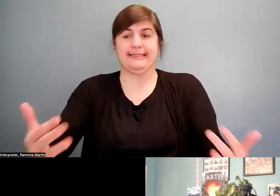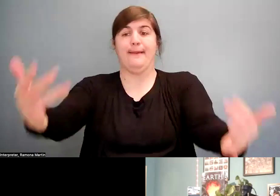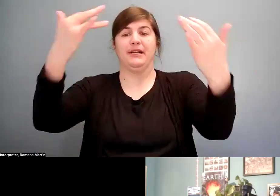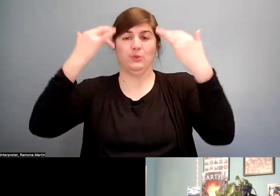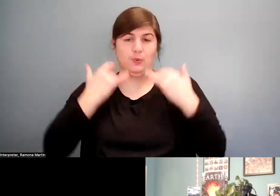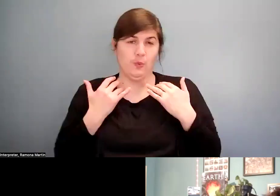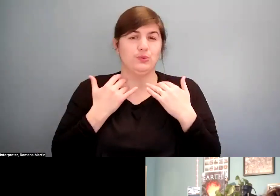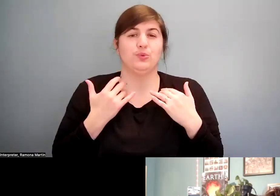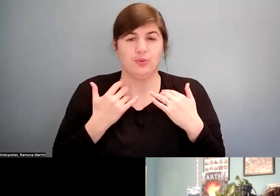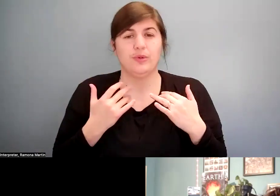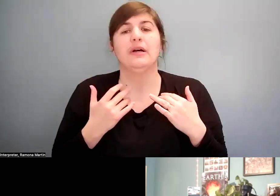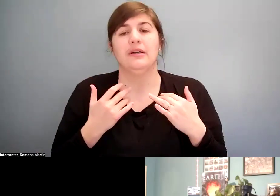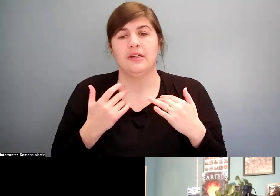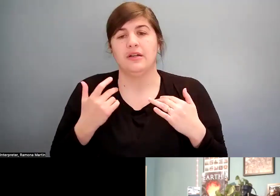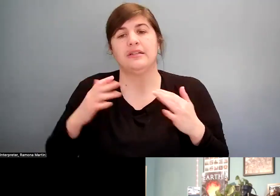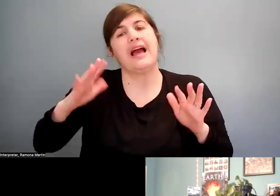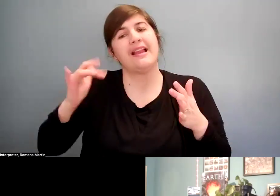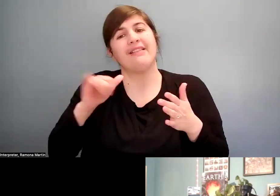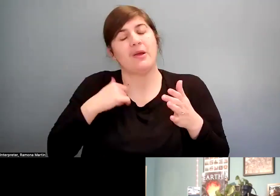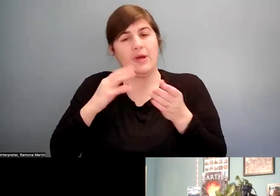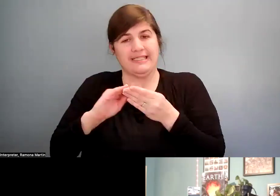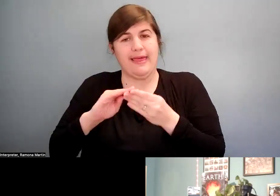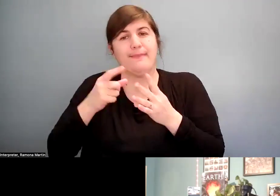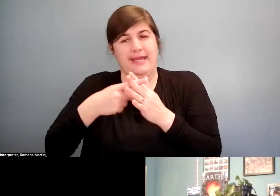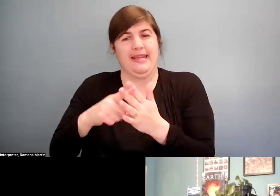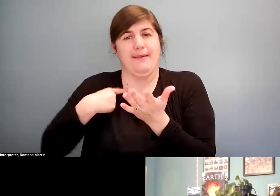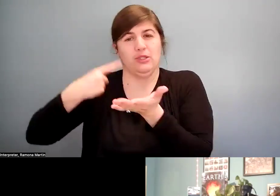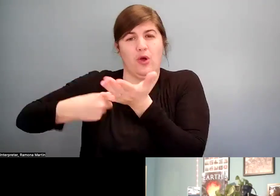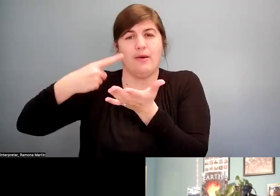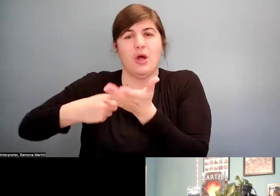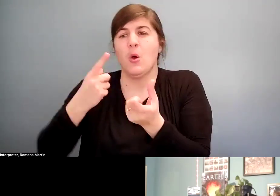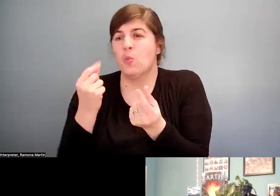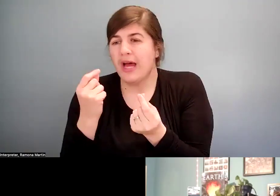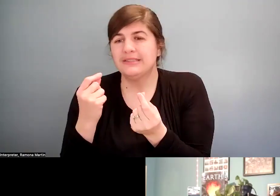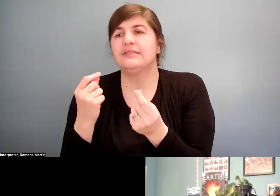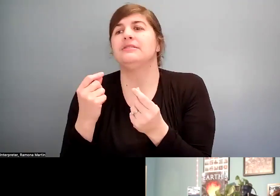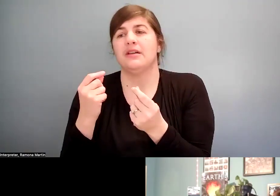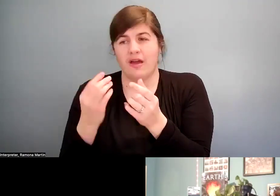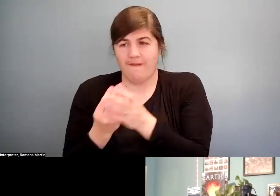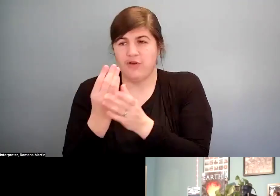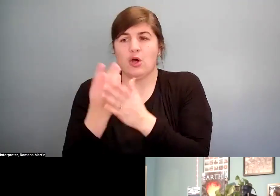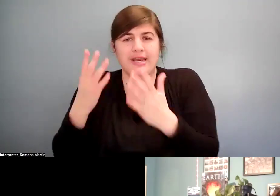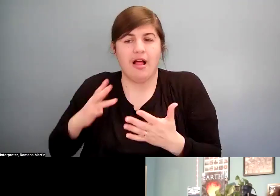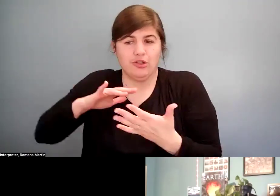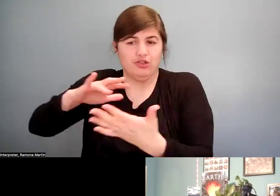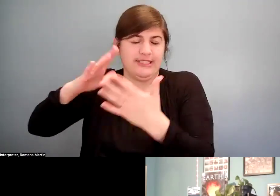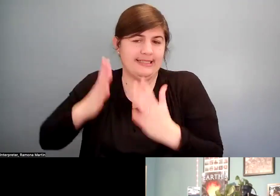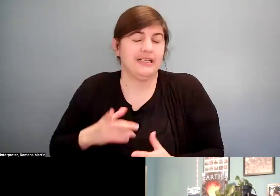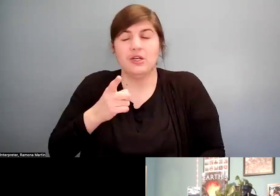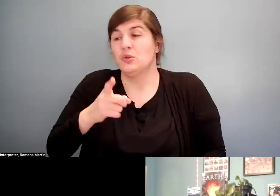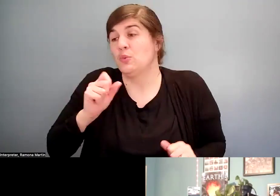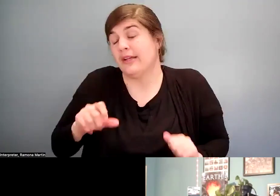Um, but kind of what I said towards the beginning when I was talking about what is a volcanologist. Hmm. You can choose to not be a